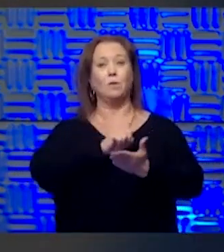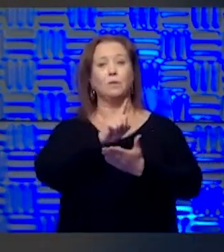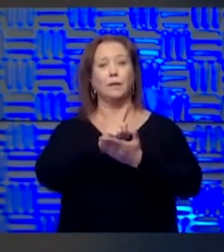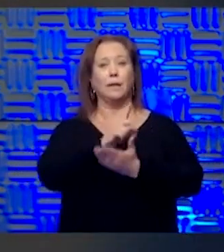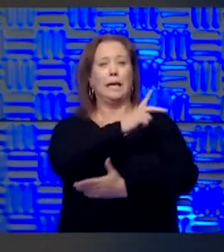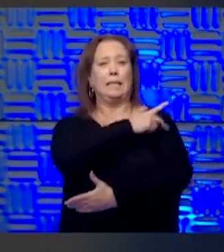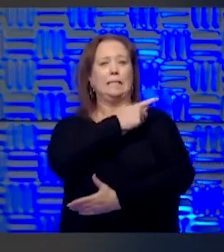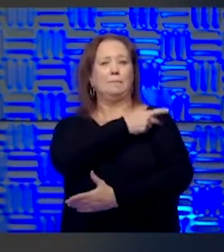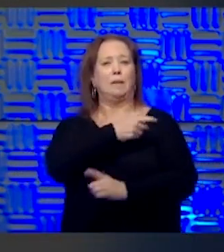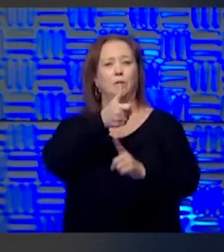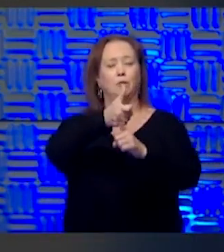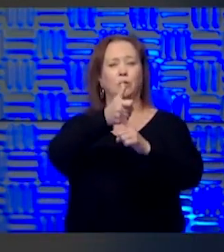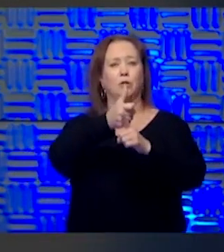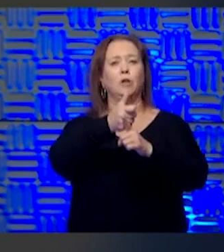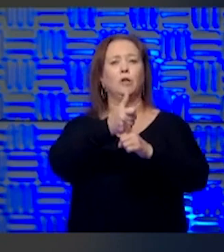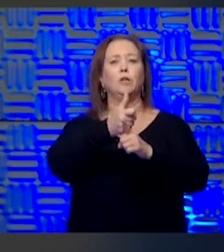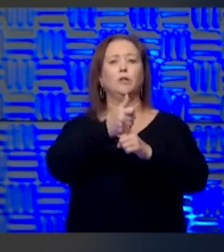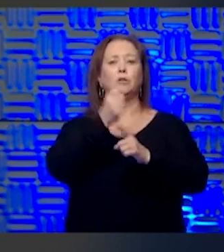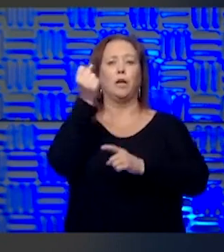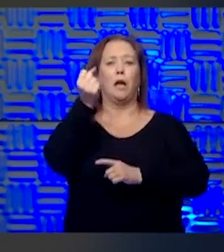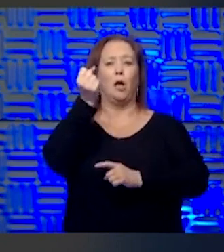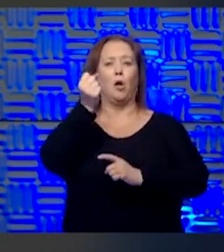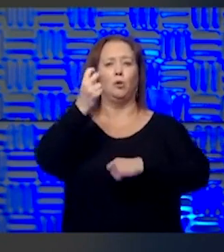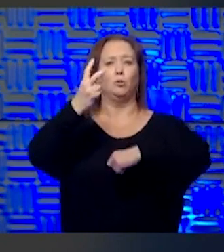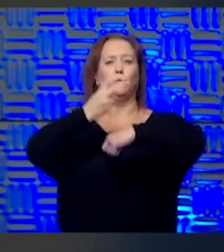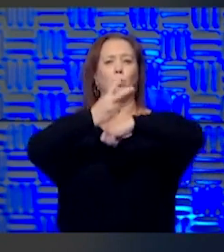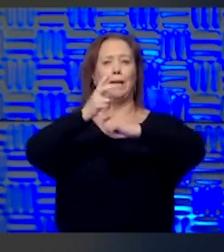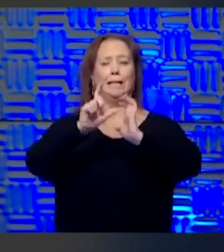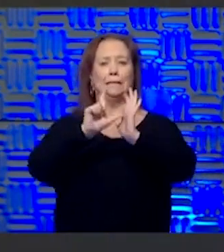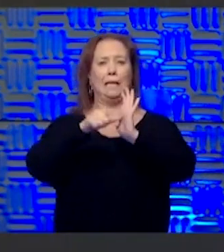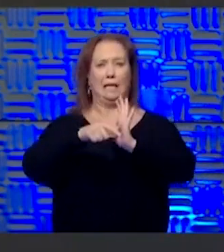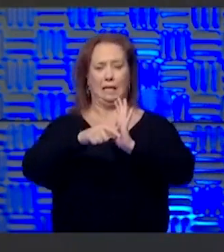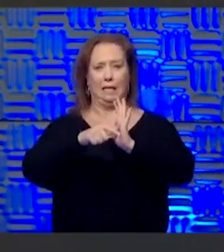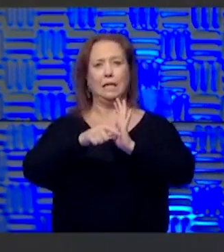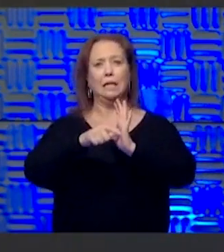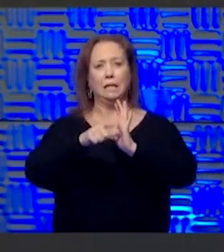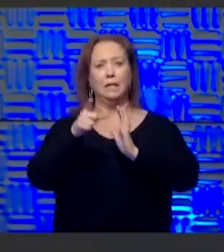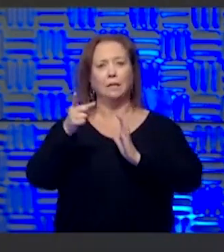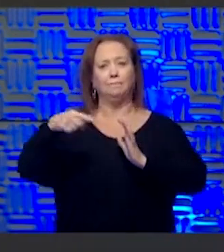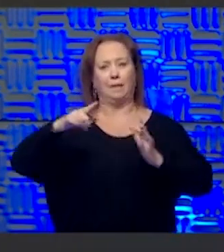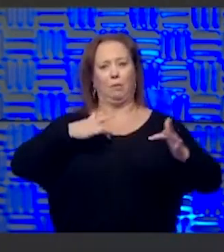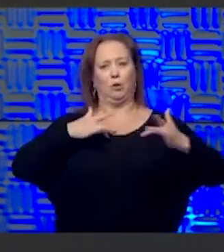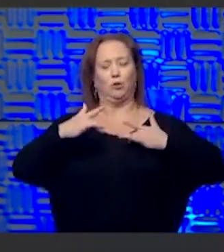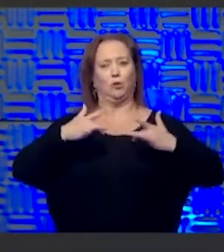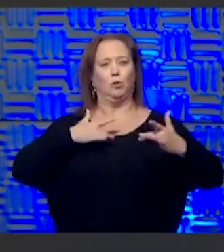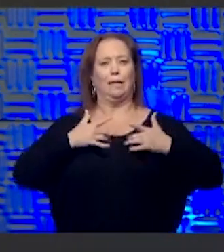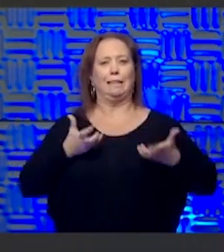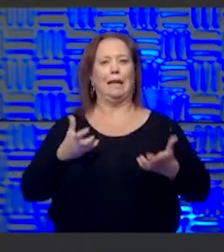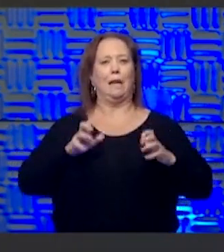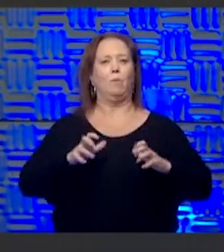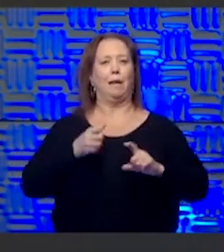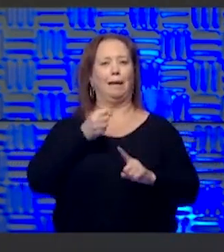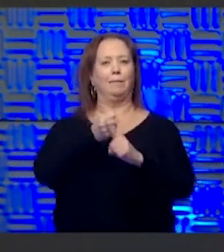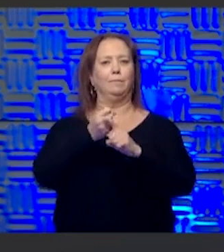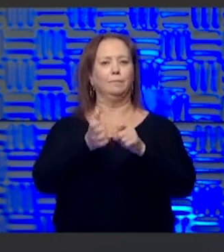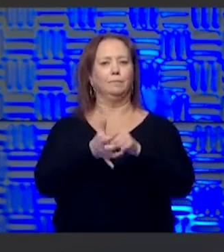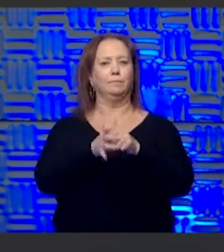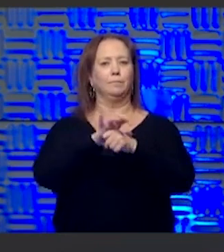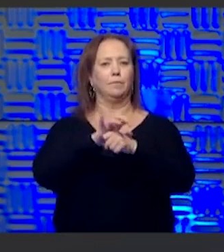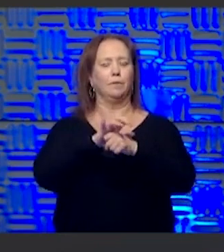waited several days, I believe it was 2 days, to come to the hospital out of concern for catching COVID. And that's